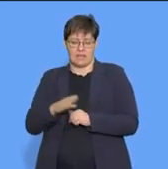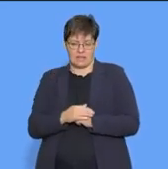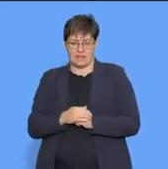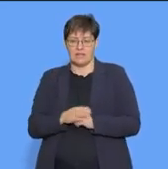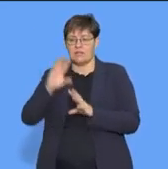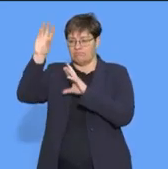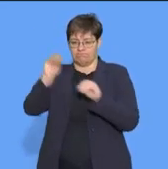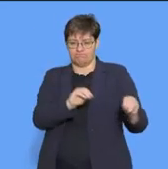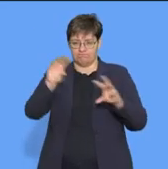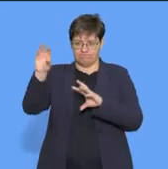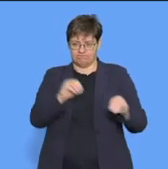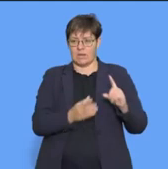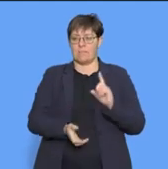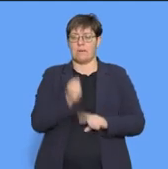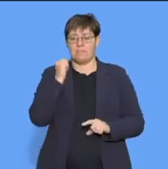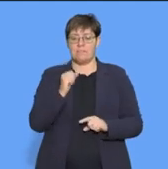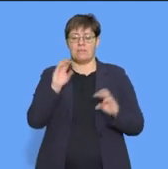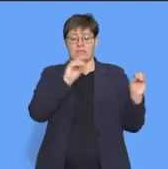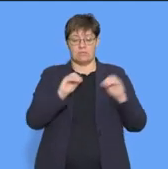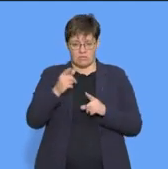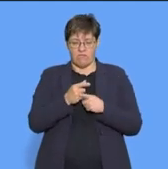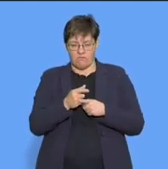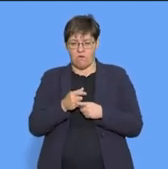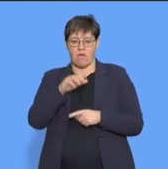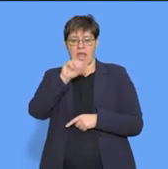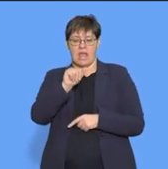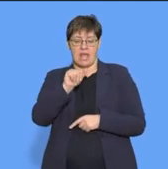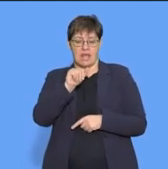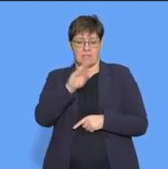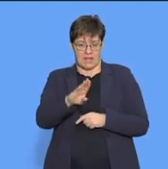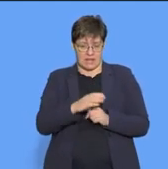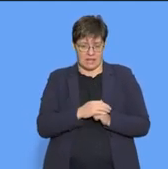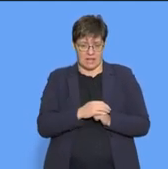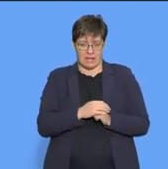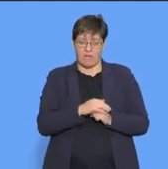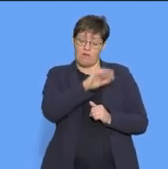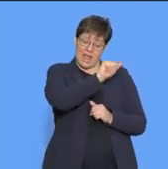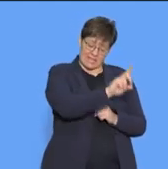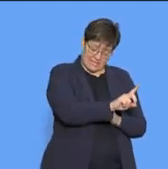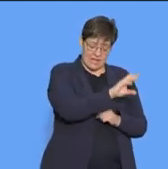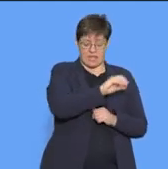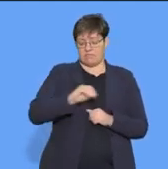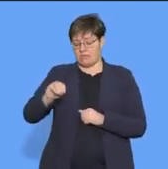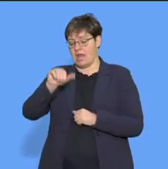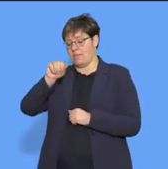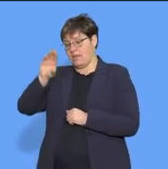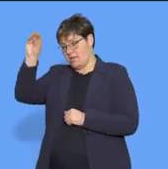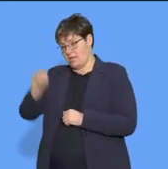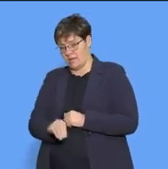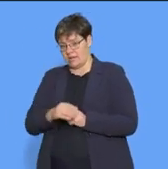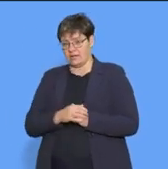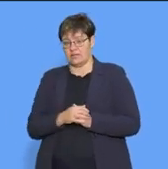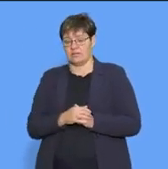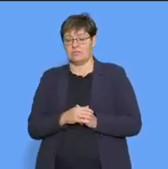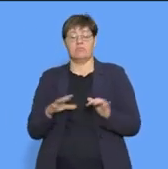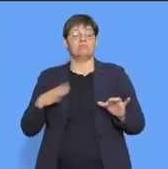to substitute these exact values as we found them. So we're going to substitute that for AD, and we're going to substitute this for